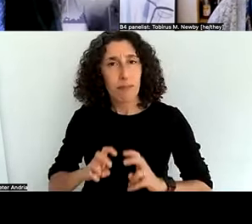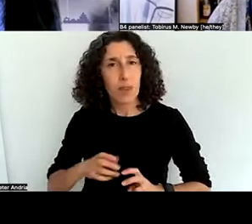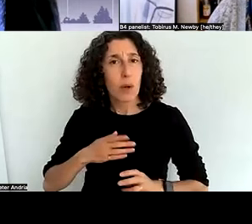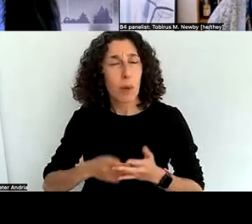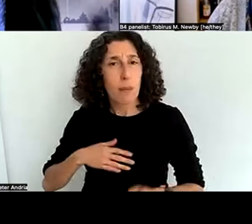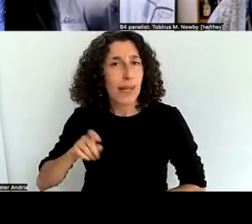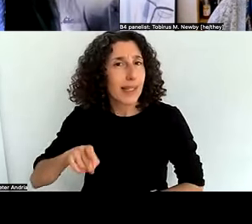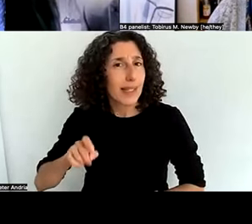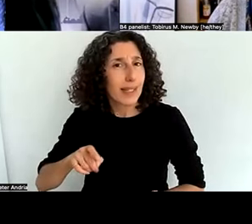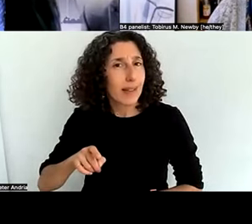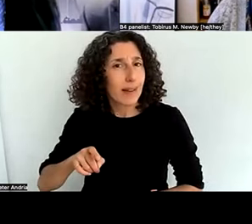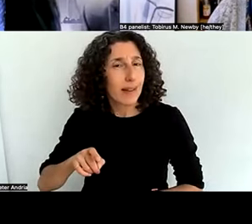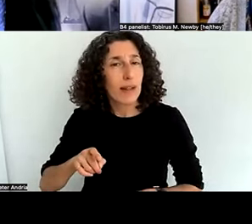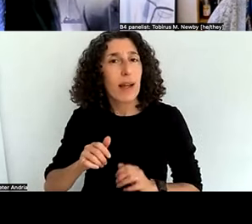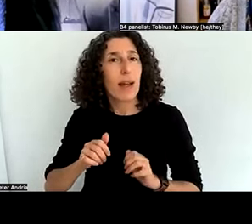that?